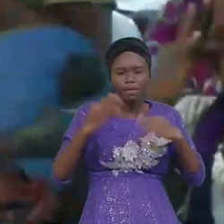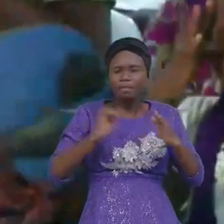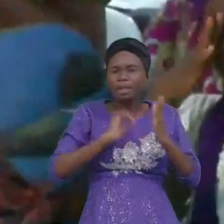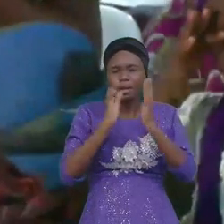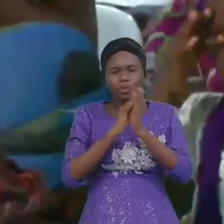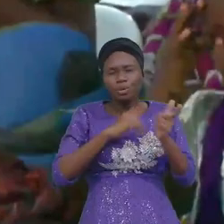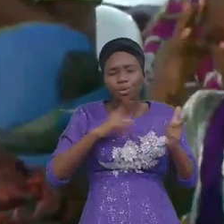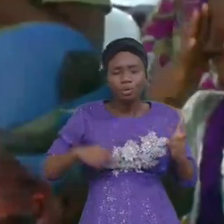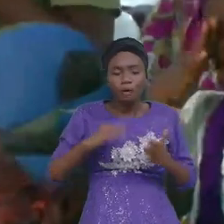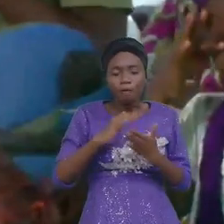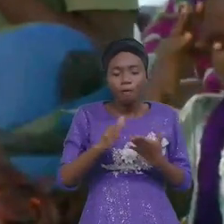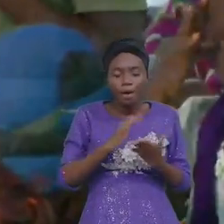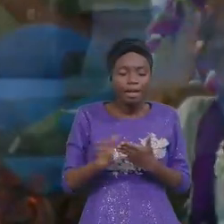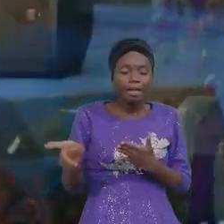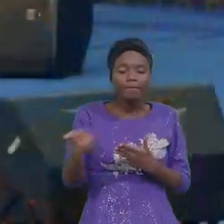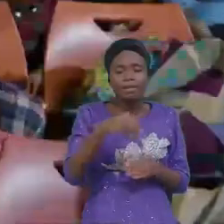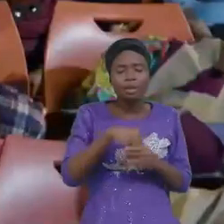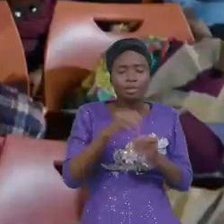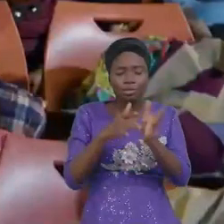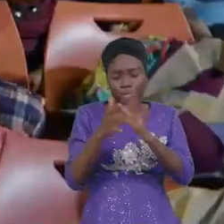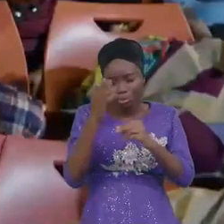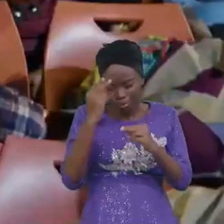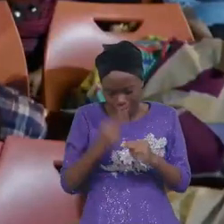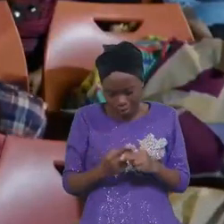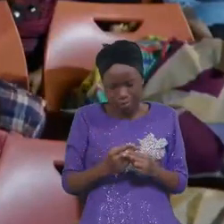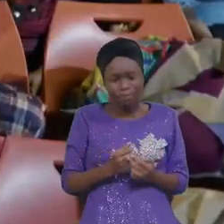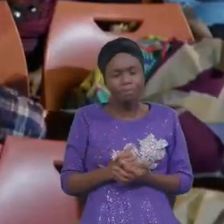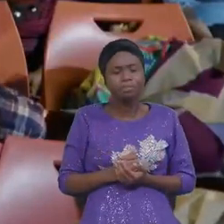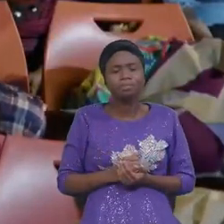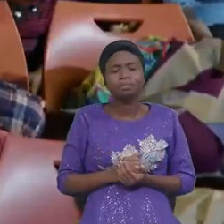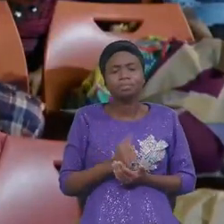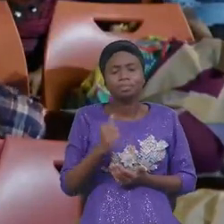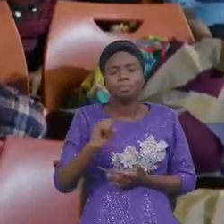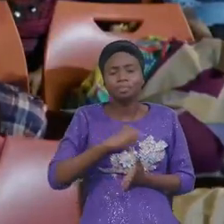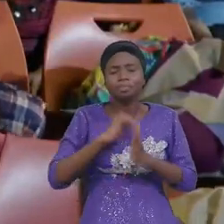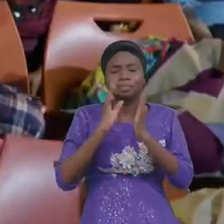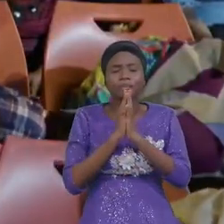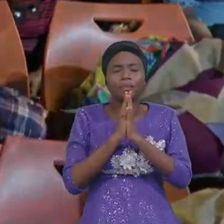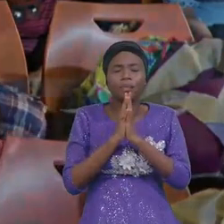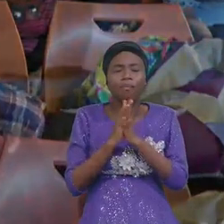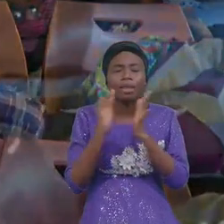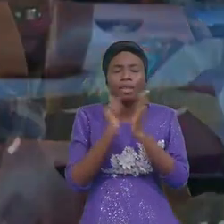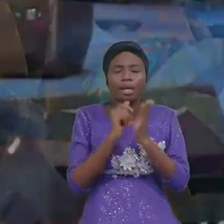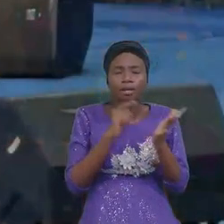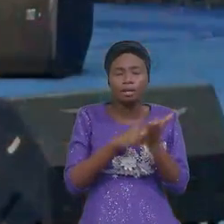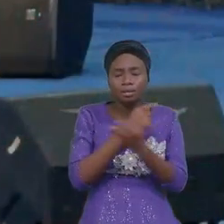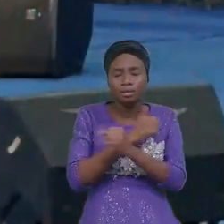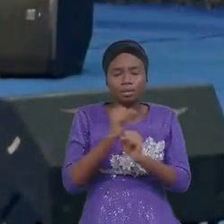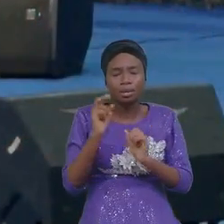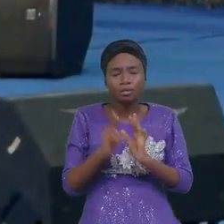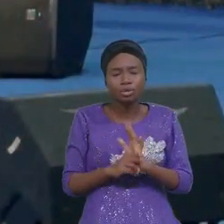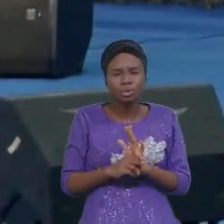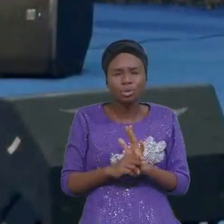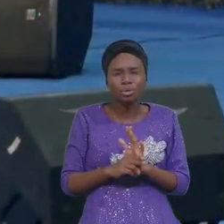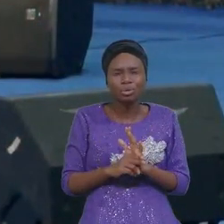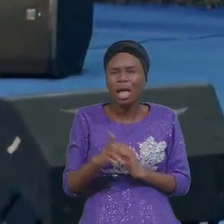forgive them in Jesus' name. I pray their salvation,